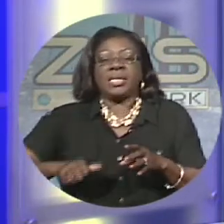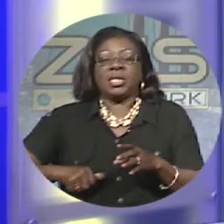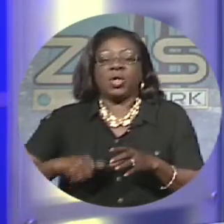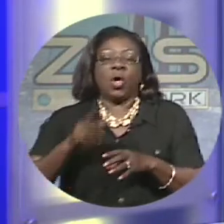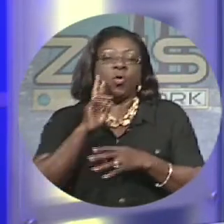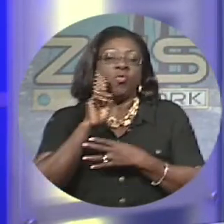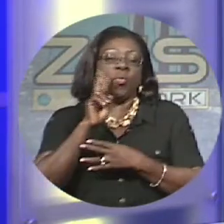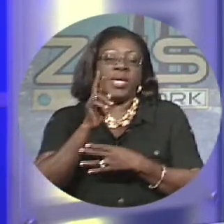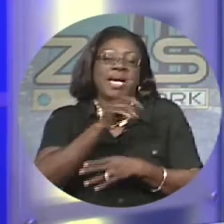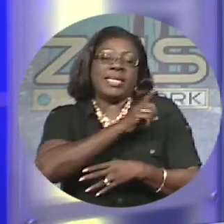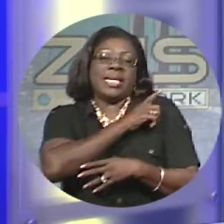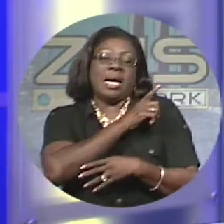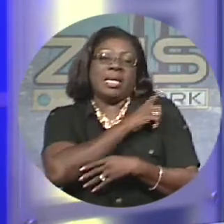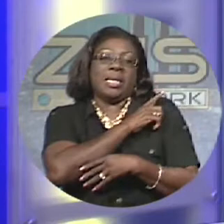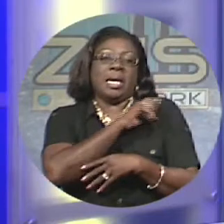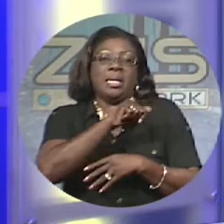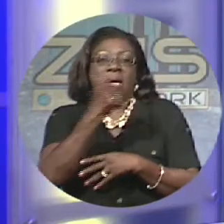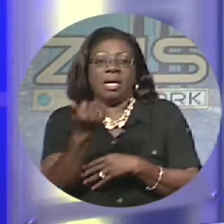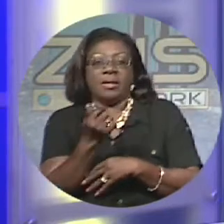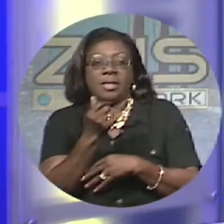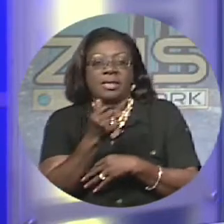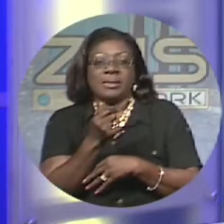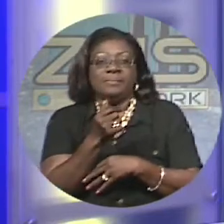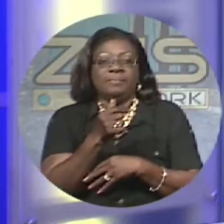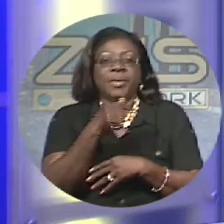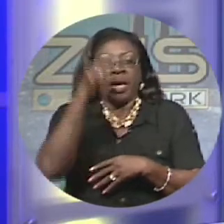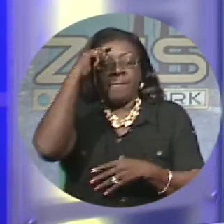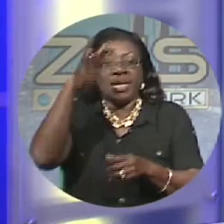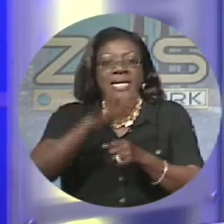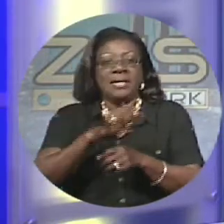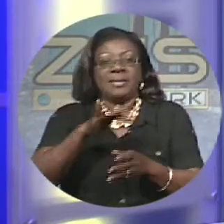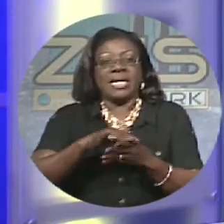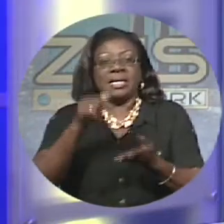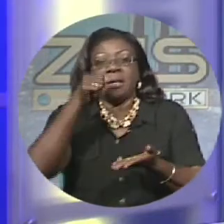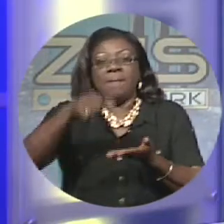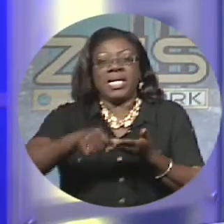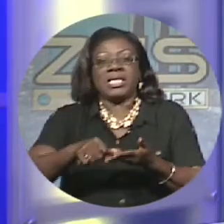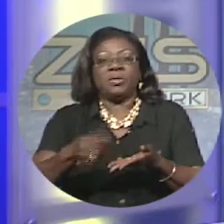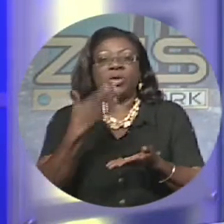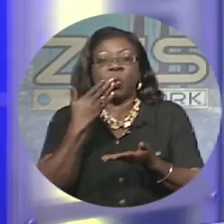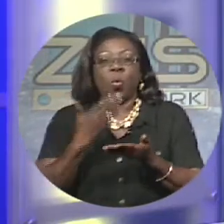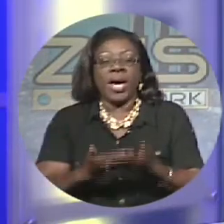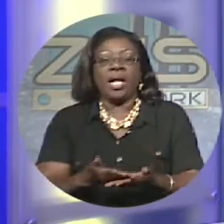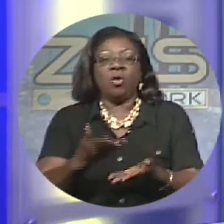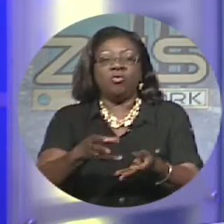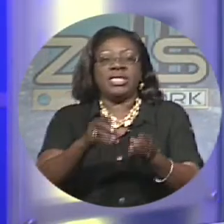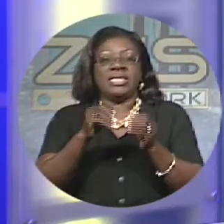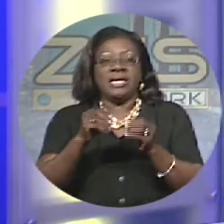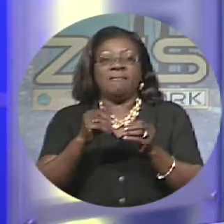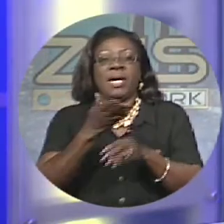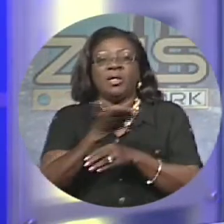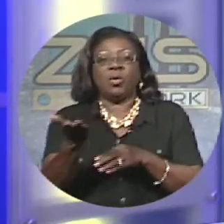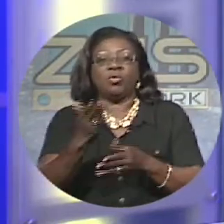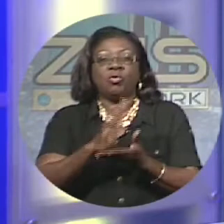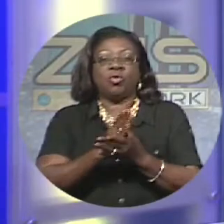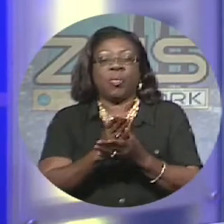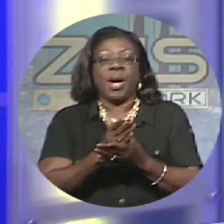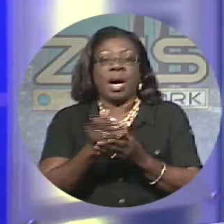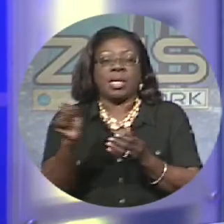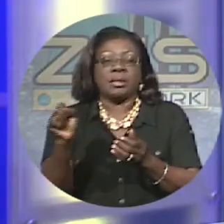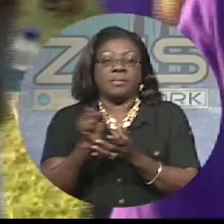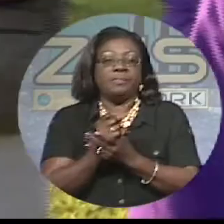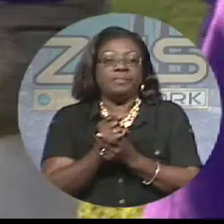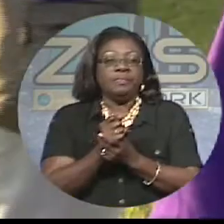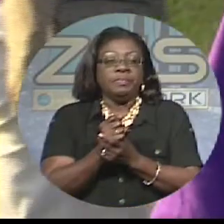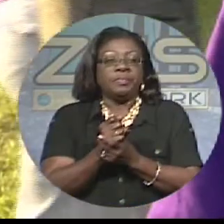Mediation Specialist Kashina Marshall. Ruby Ann Darling believes their message was well received by those who participated. And